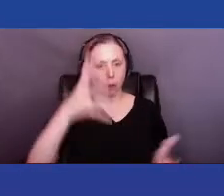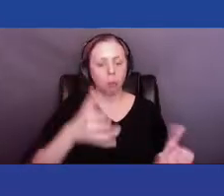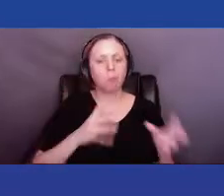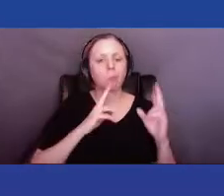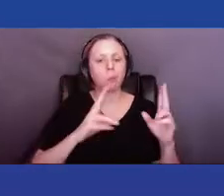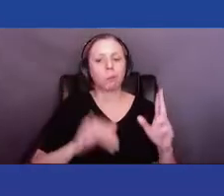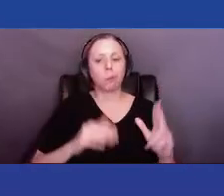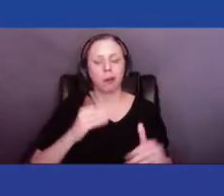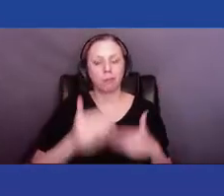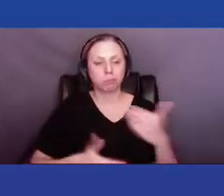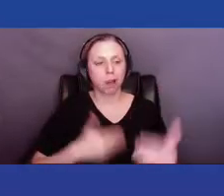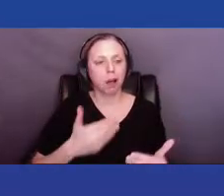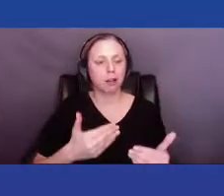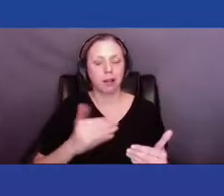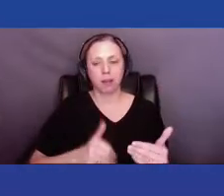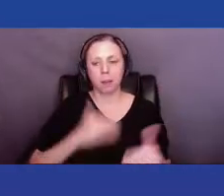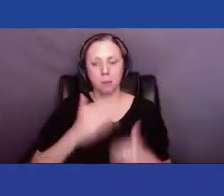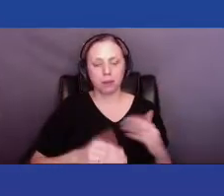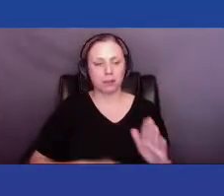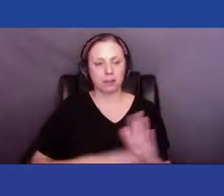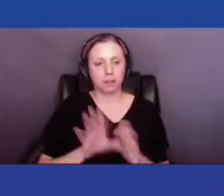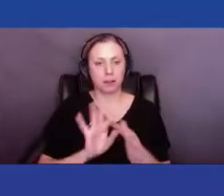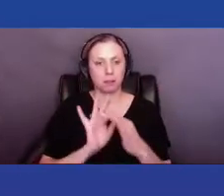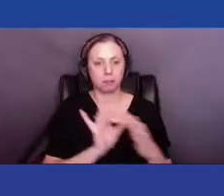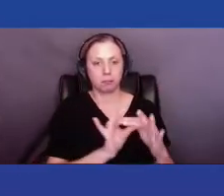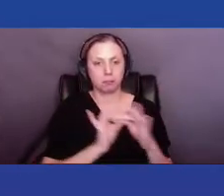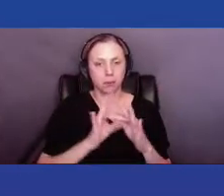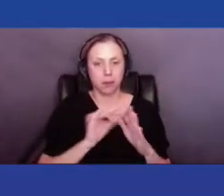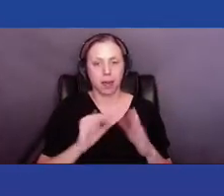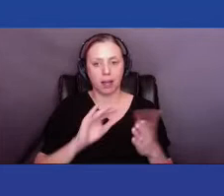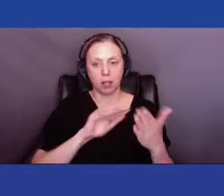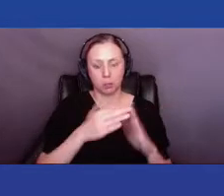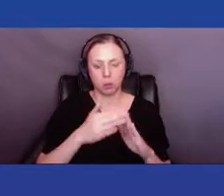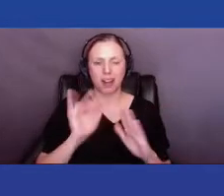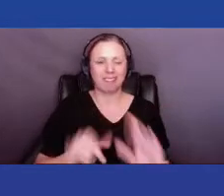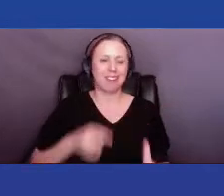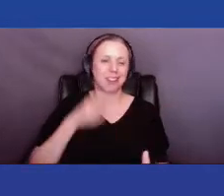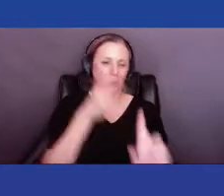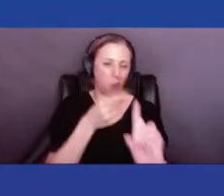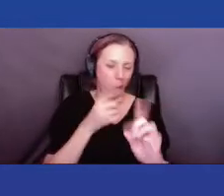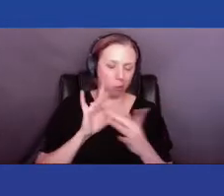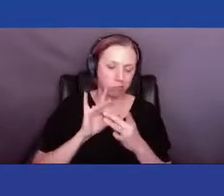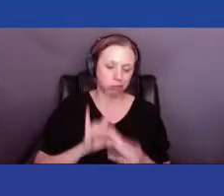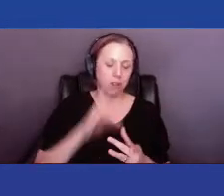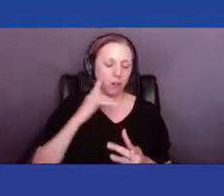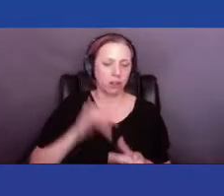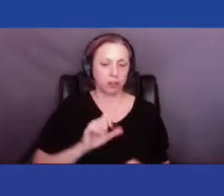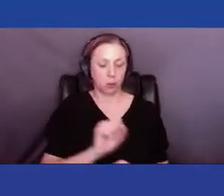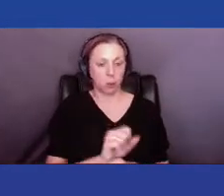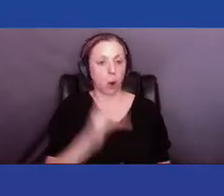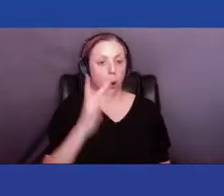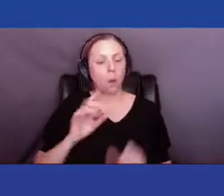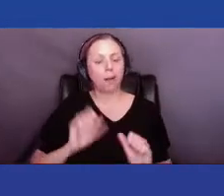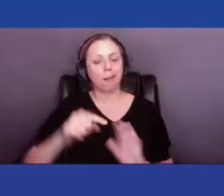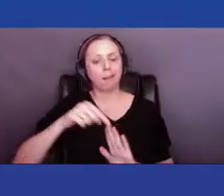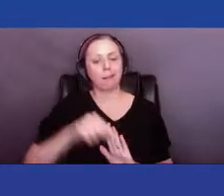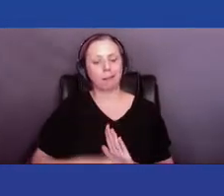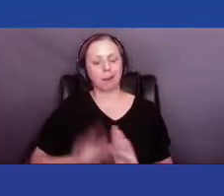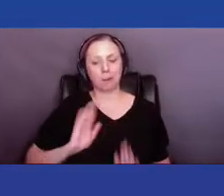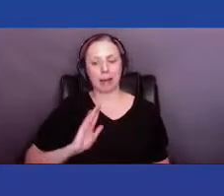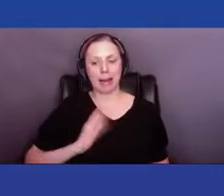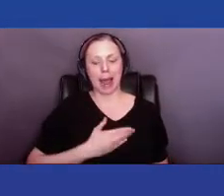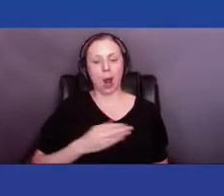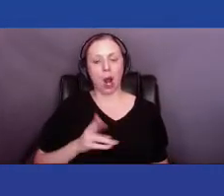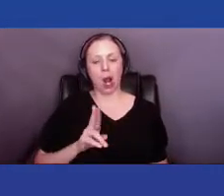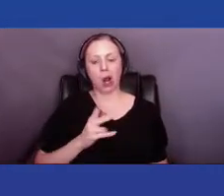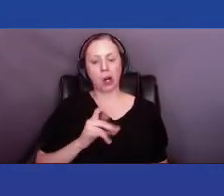of developing relationships and community is the central goal of this work, so that we can deepen our urgency around our connection